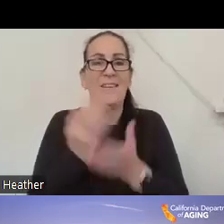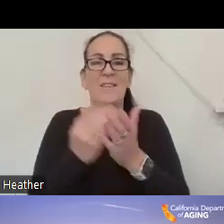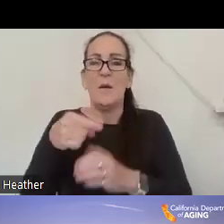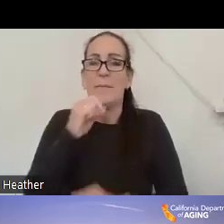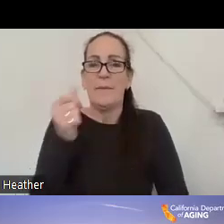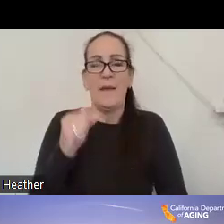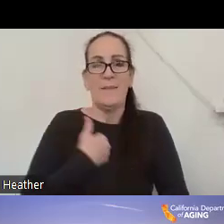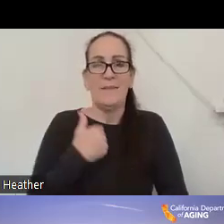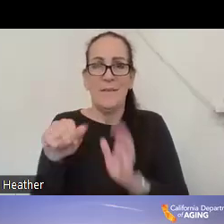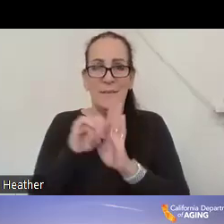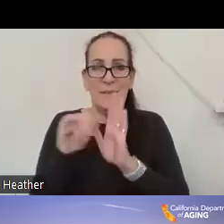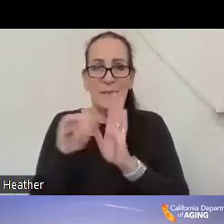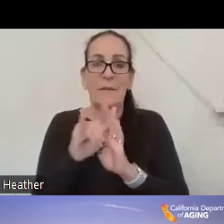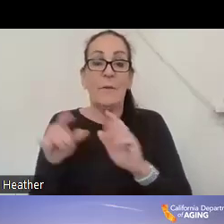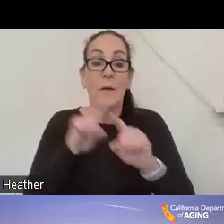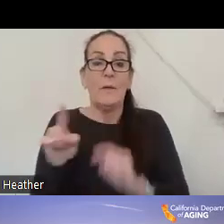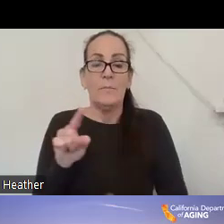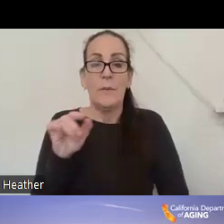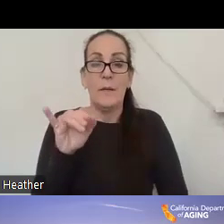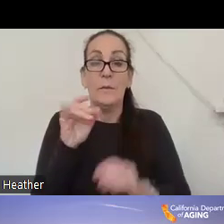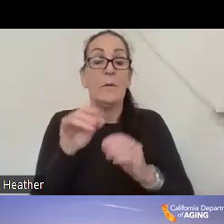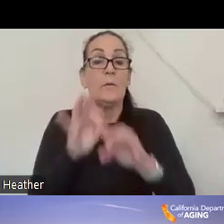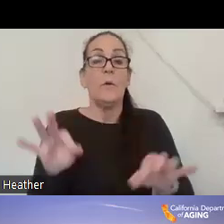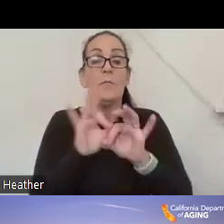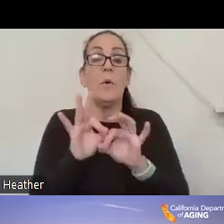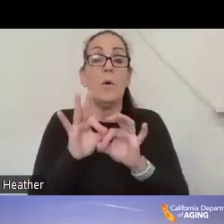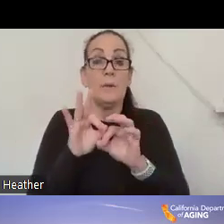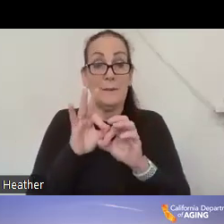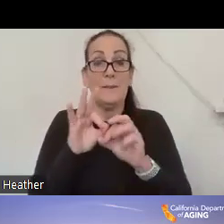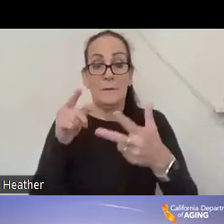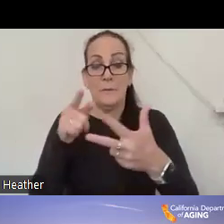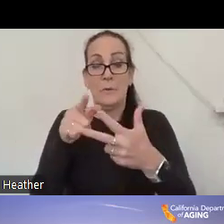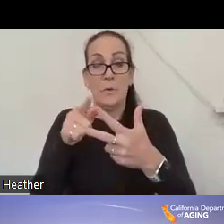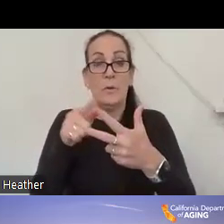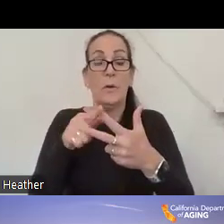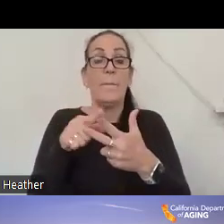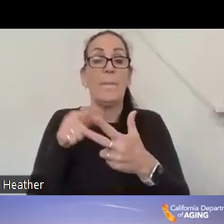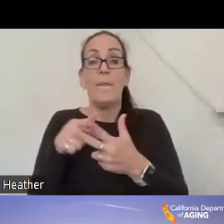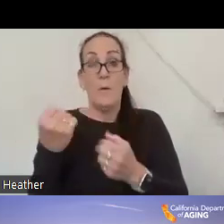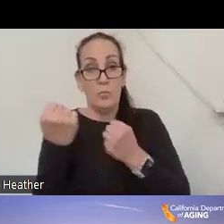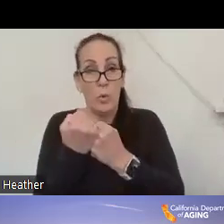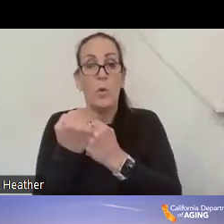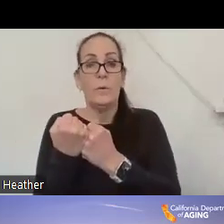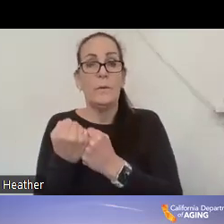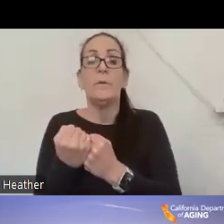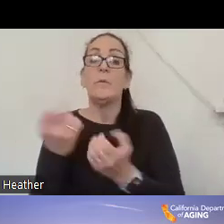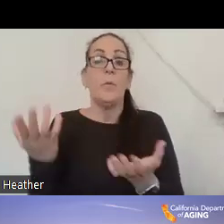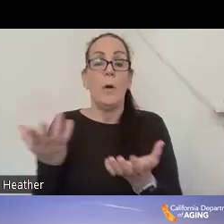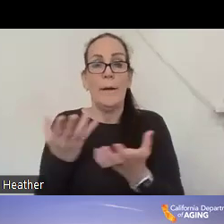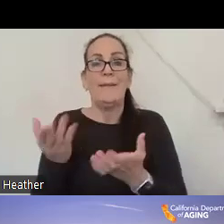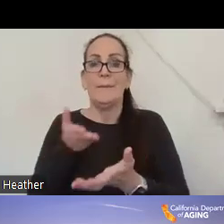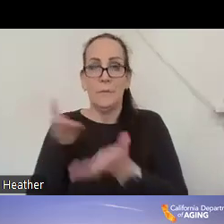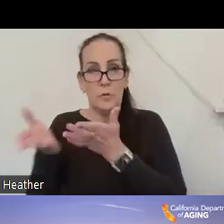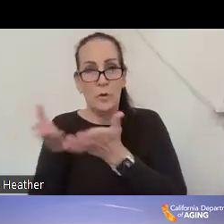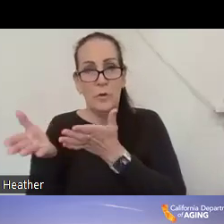excuse me, the second pillar is empowering caregivers with support and services and promoting what existing referral